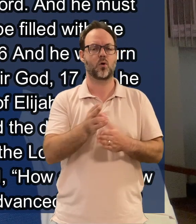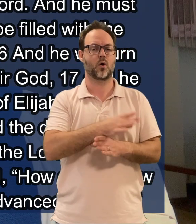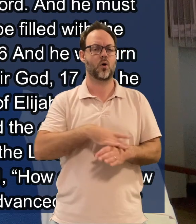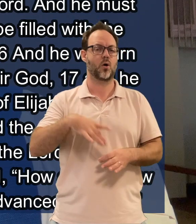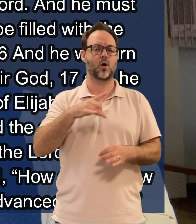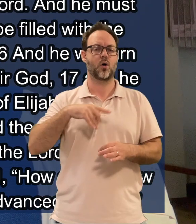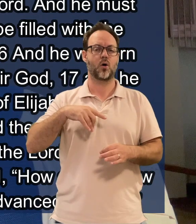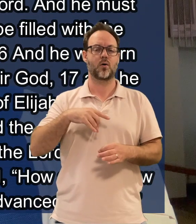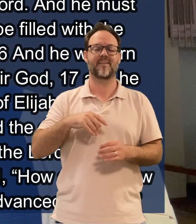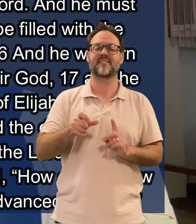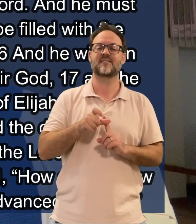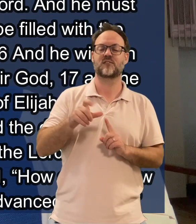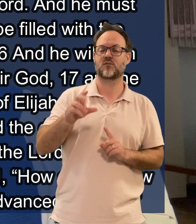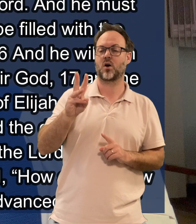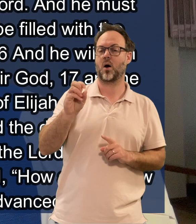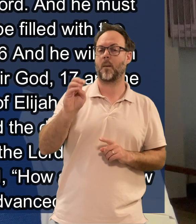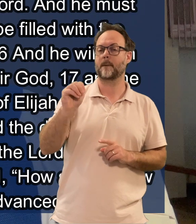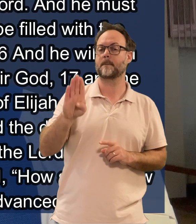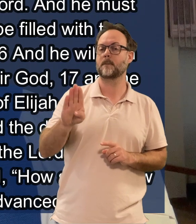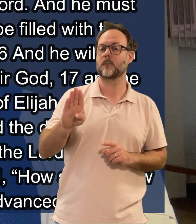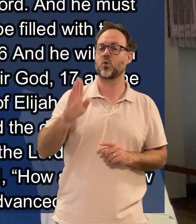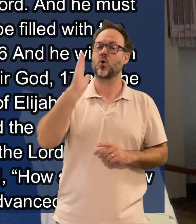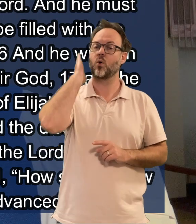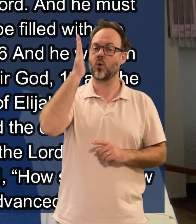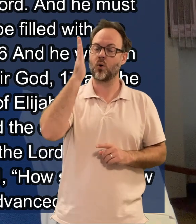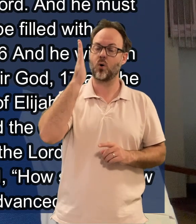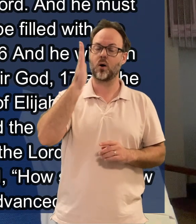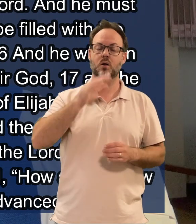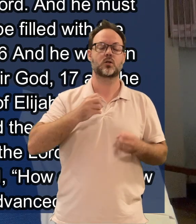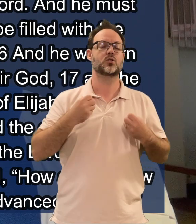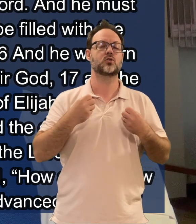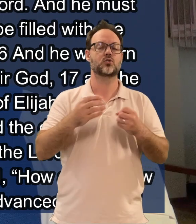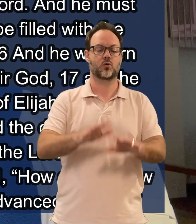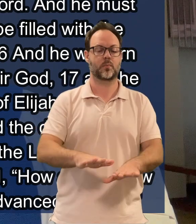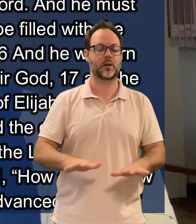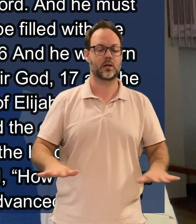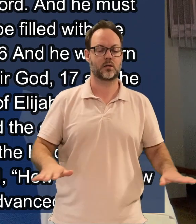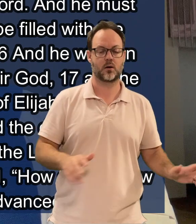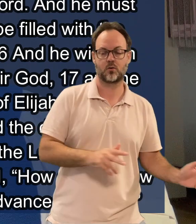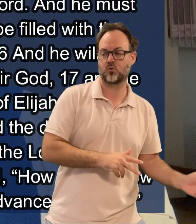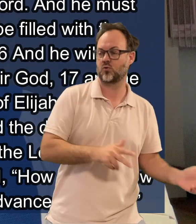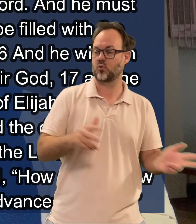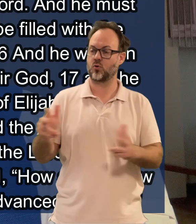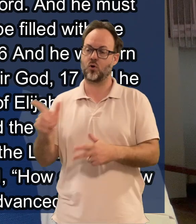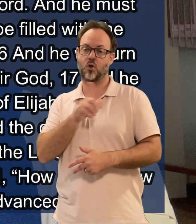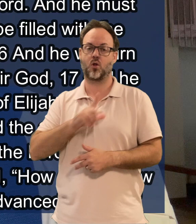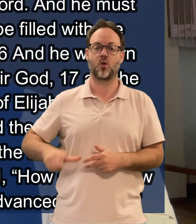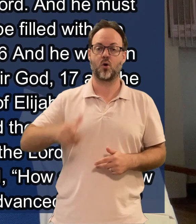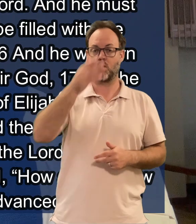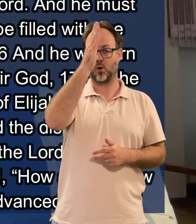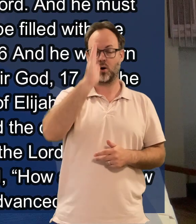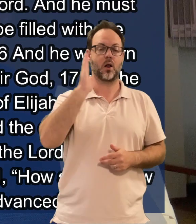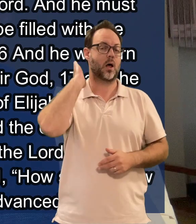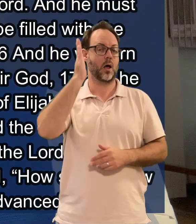even from his mother's womb. And he will turn many of the children of Israel to the Lord their God. And